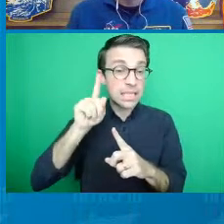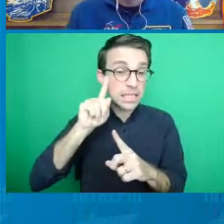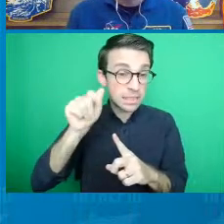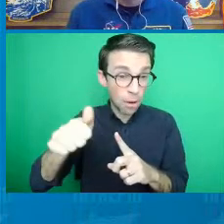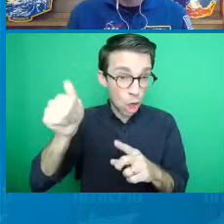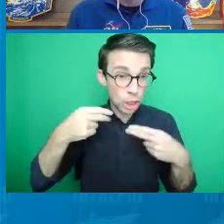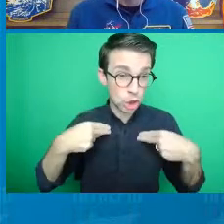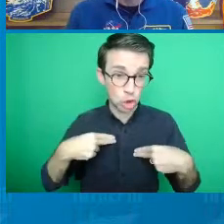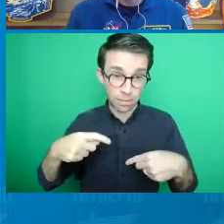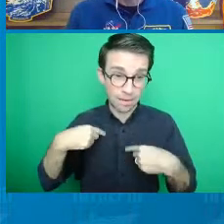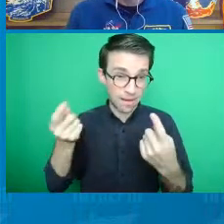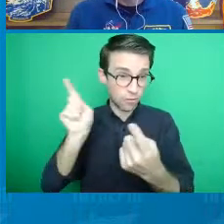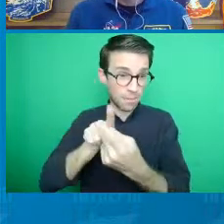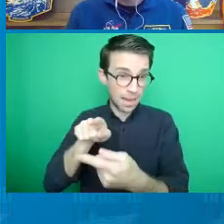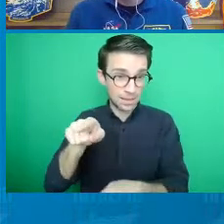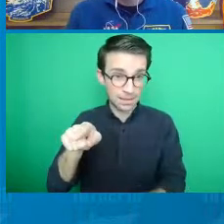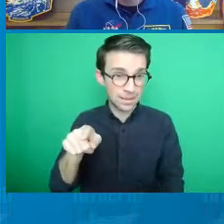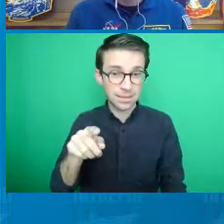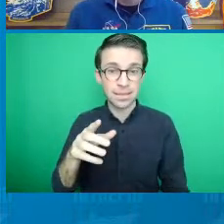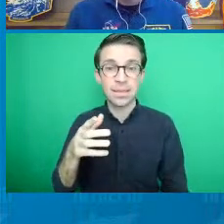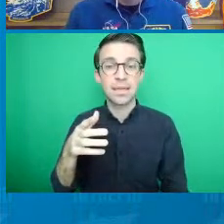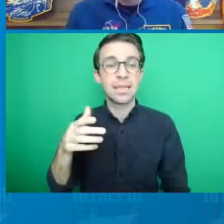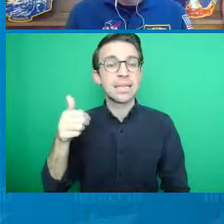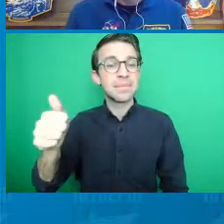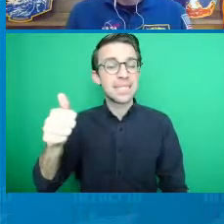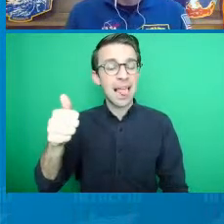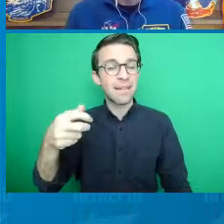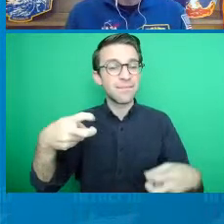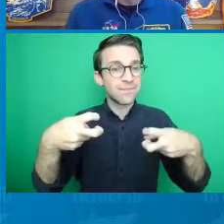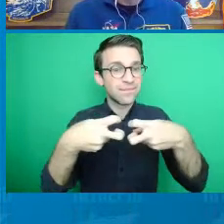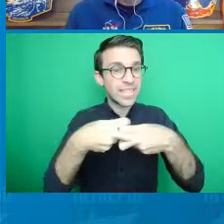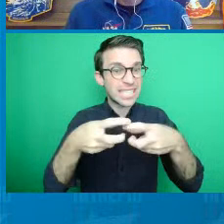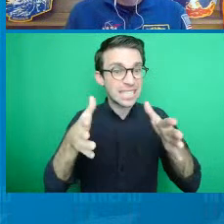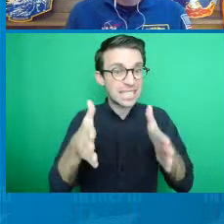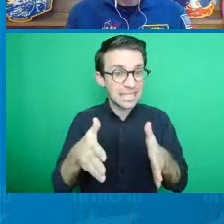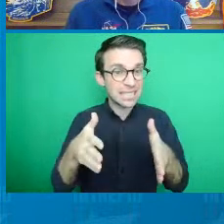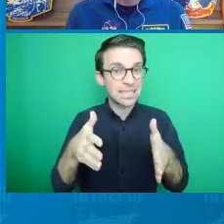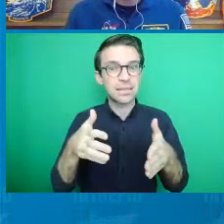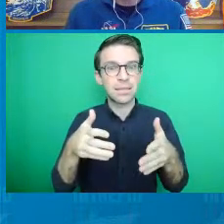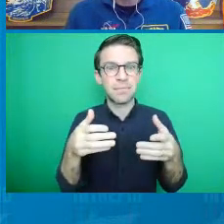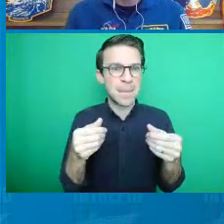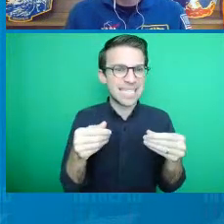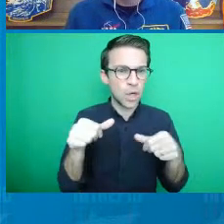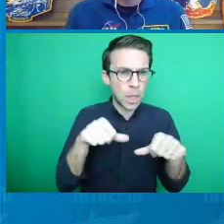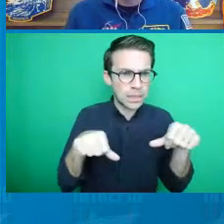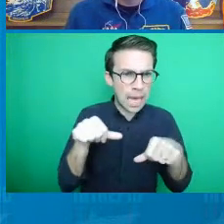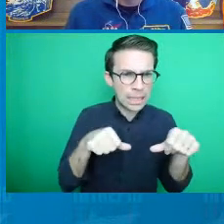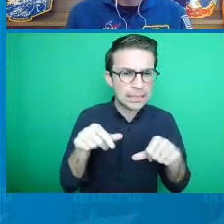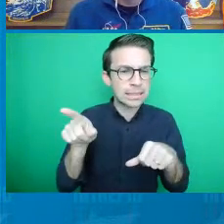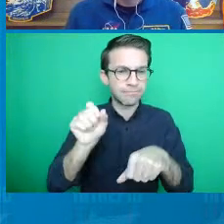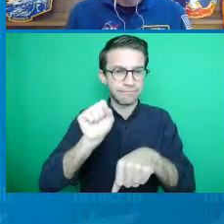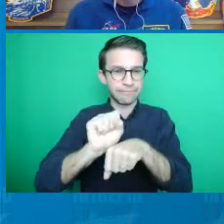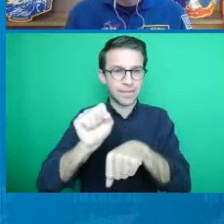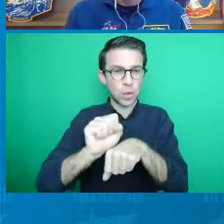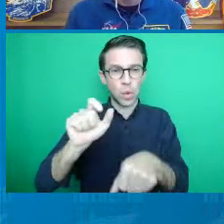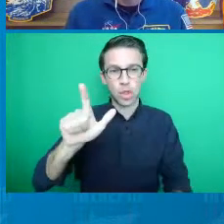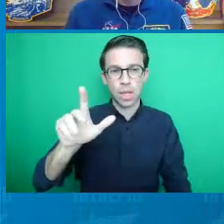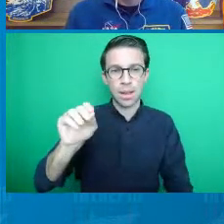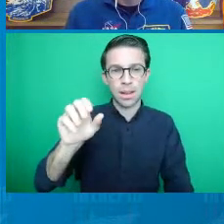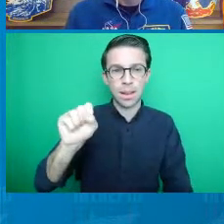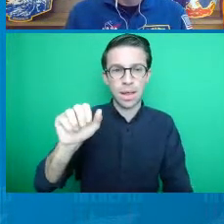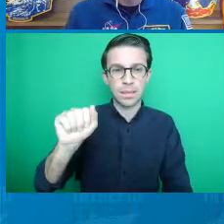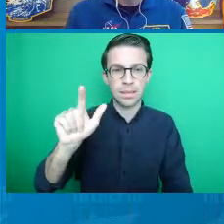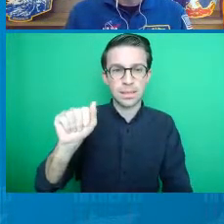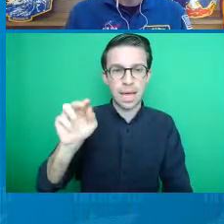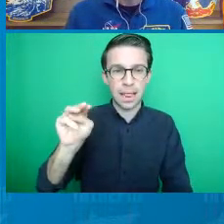met. He was a physicist, materials scientist working out at Los Alamos. Just